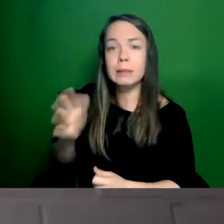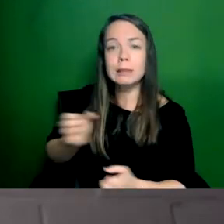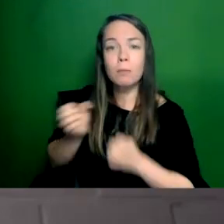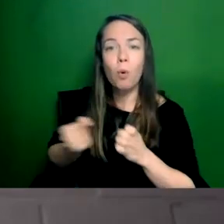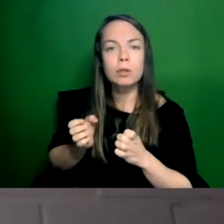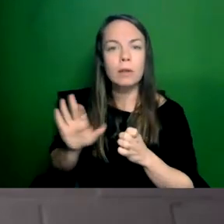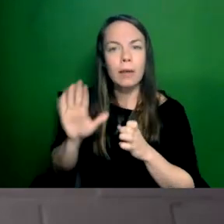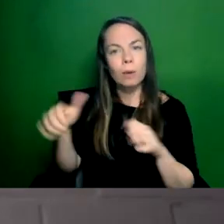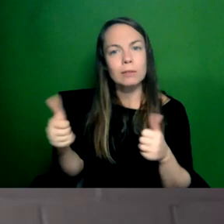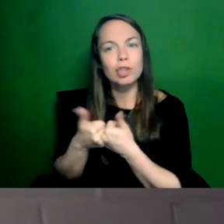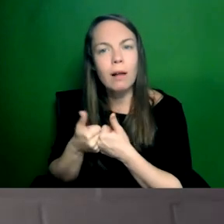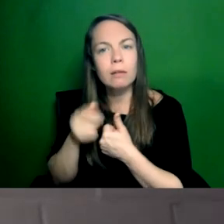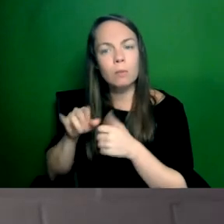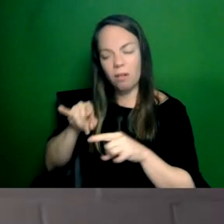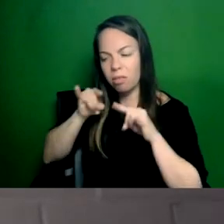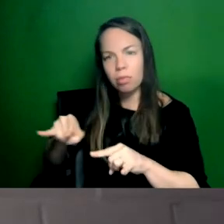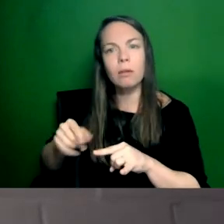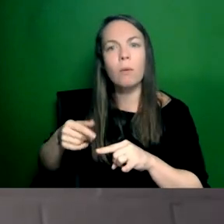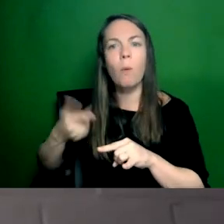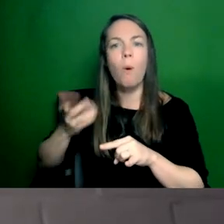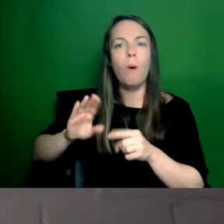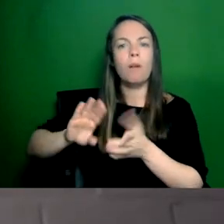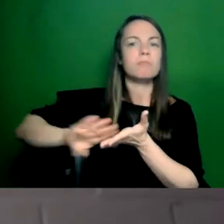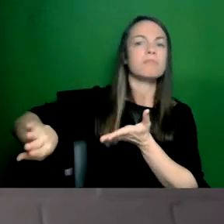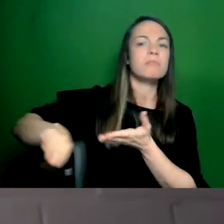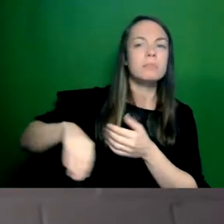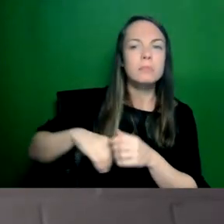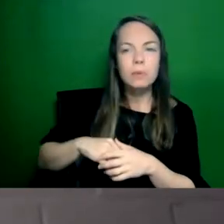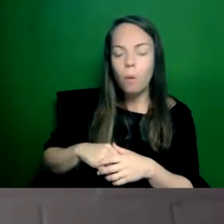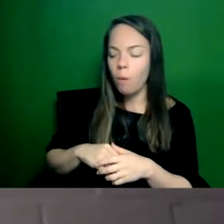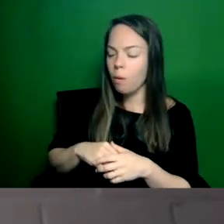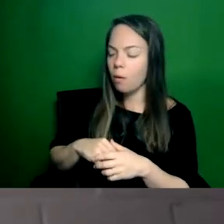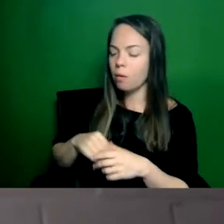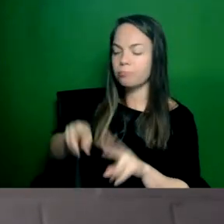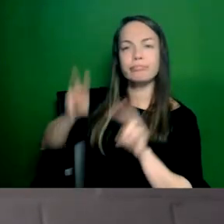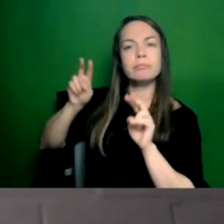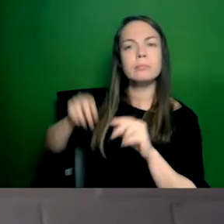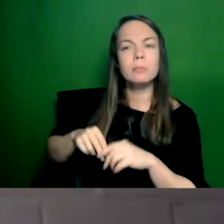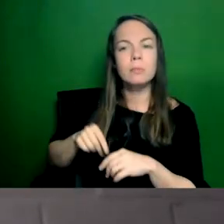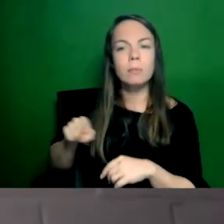challenged, he's ridiculed, he's often alienated, often made to feel as though